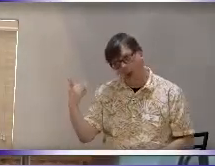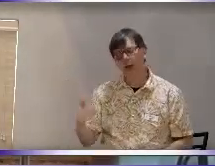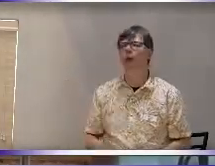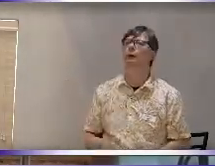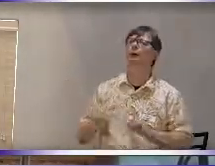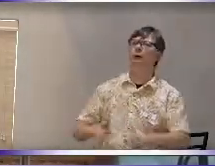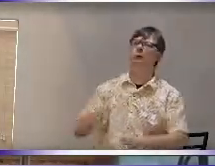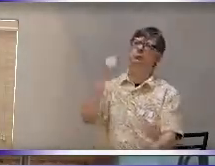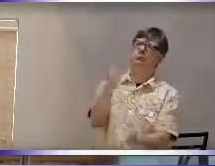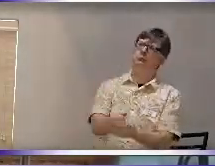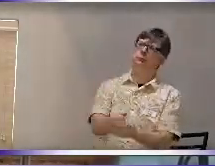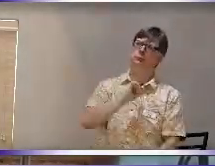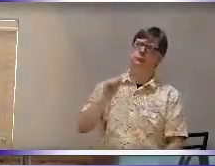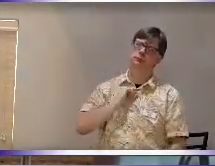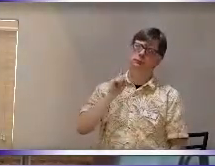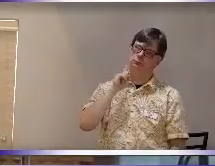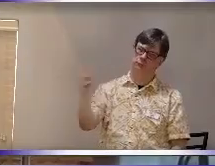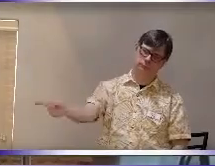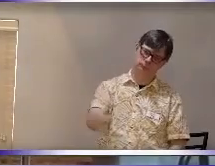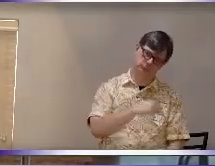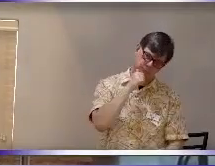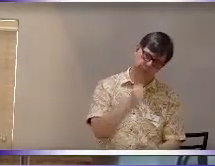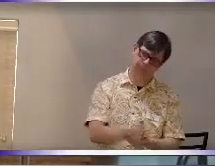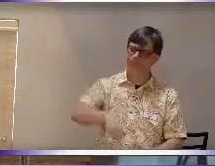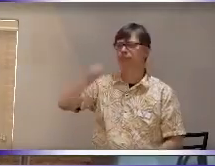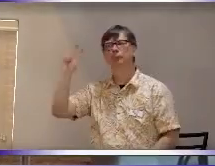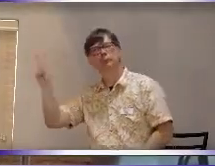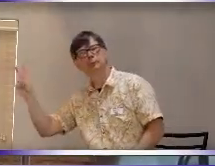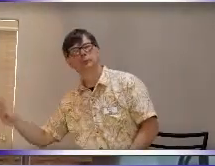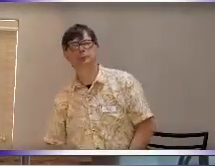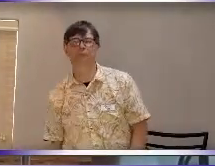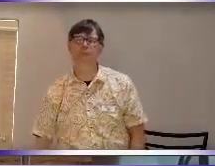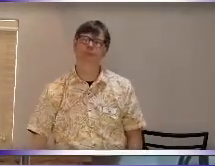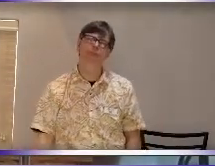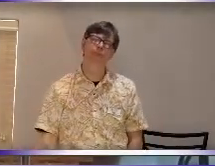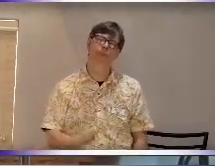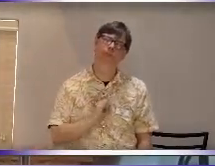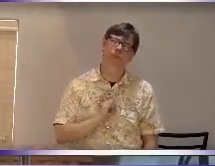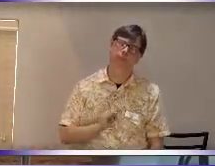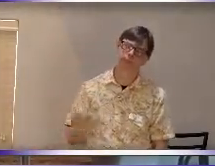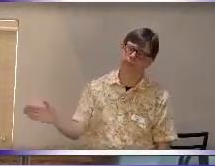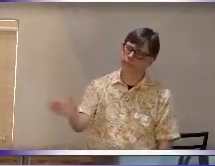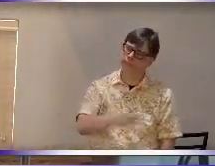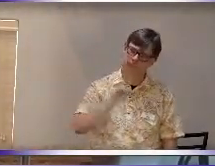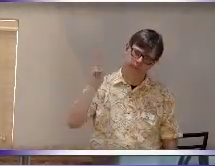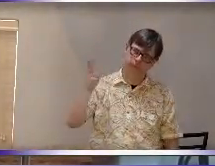judging us. Why? Well, because I'm judging others, then I assume that others are judging